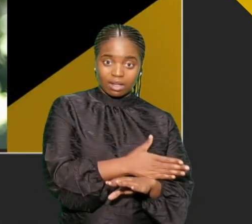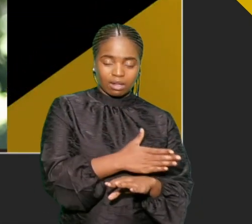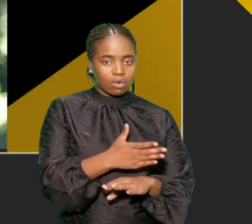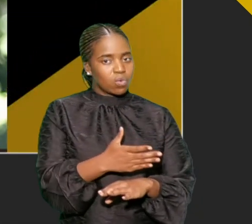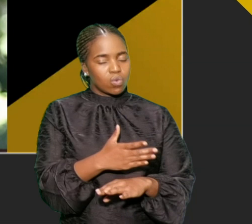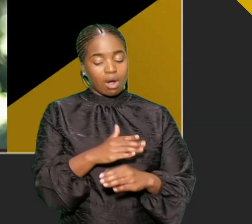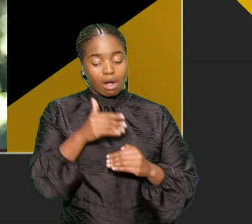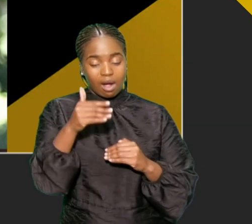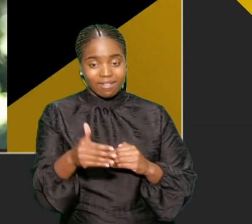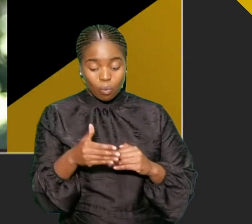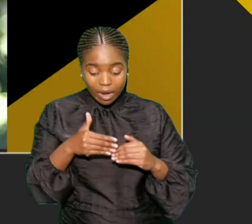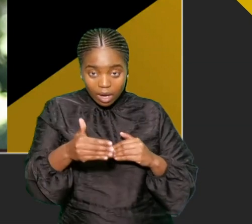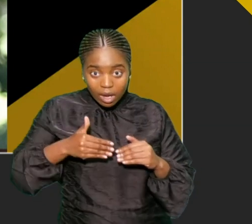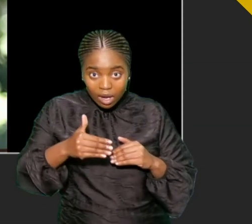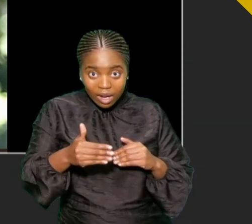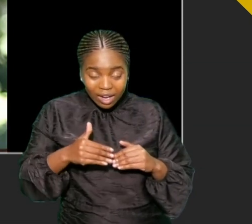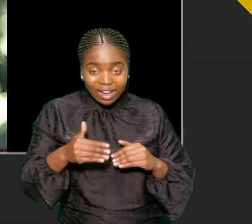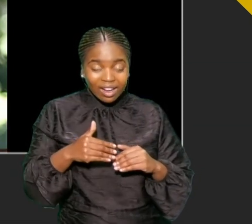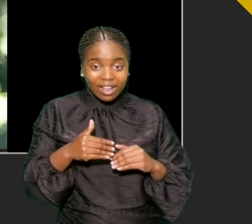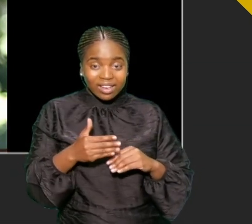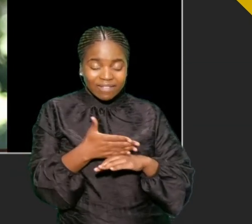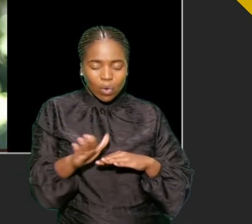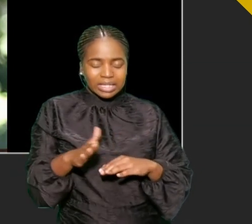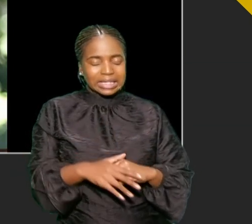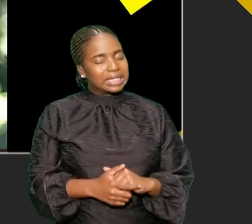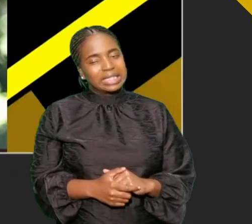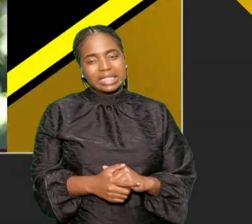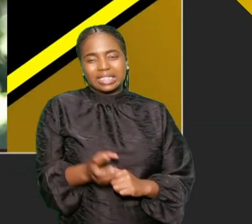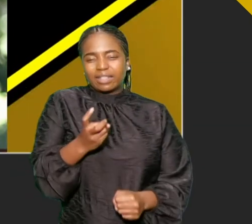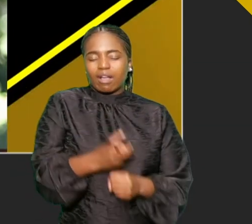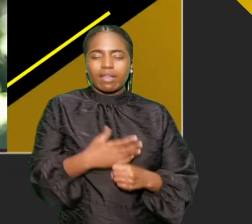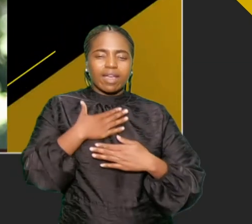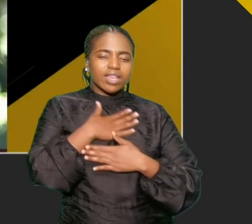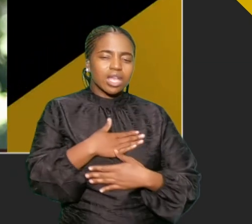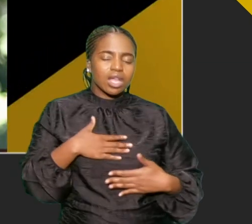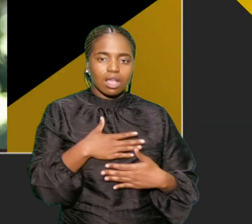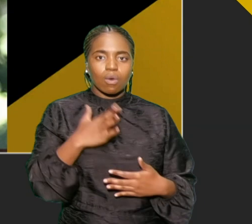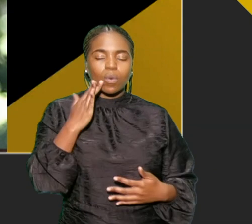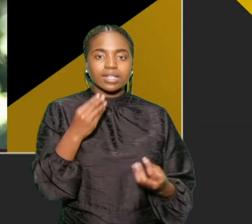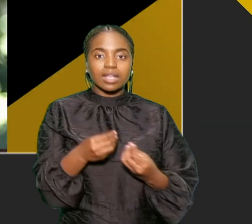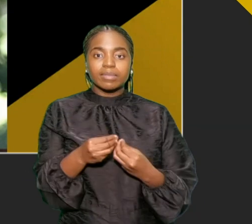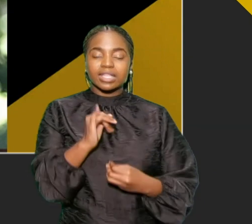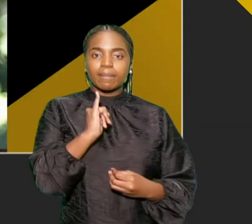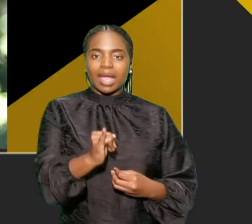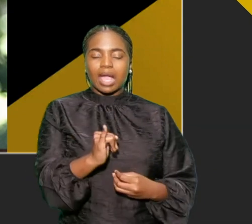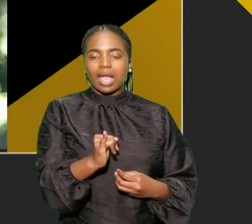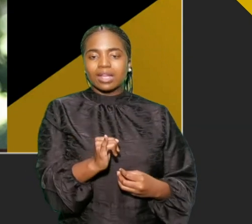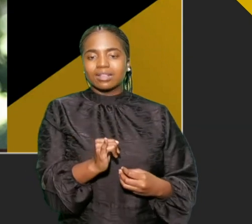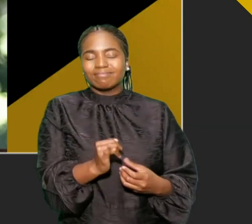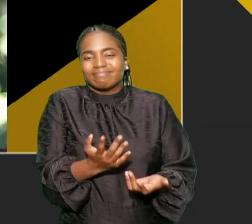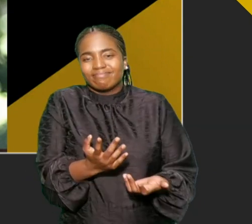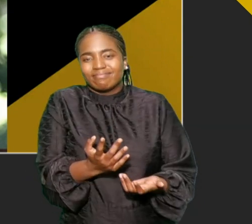divorce. But during divorce, it is so difficult, you know. The feelings, you know, even when something is bad for you, somehow